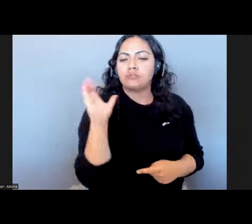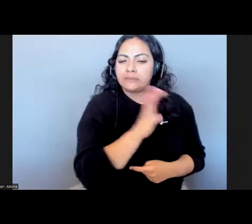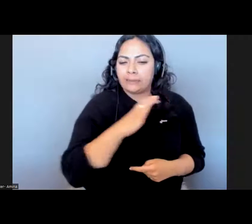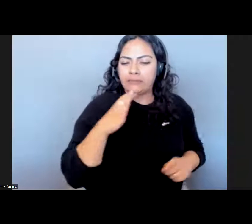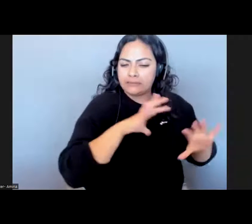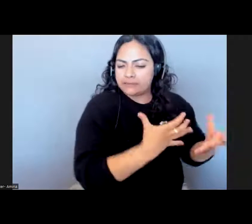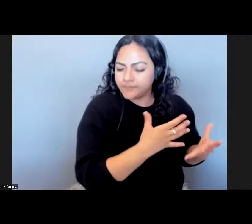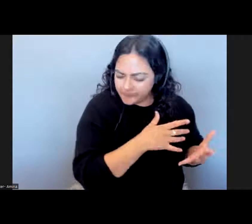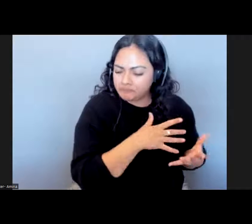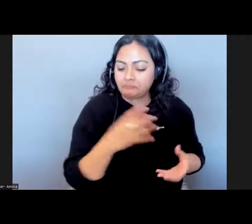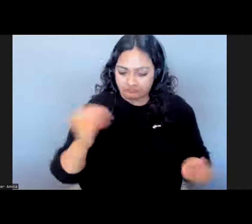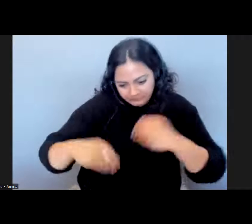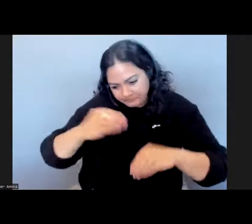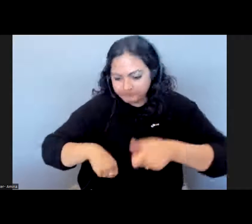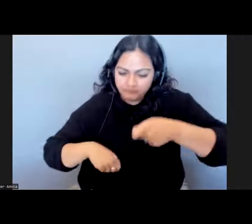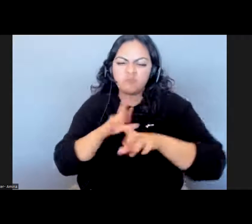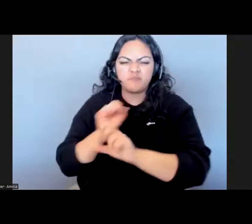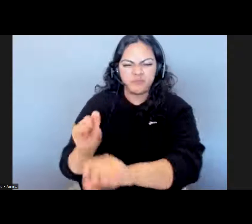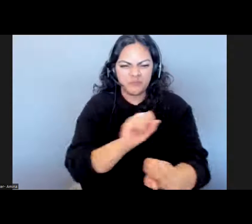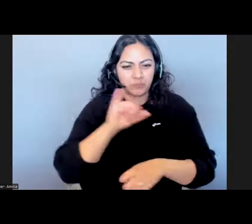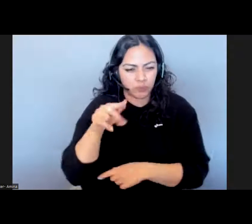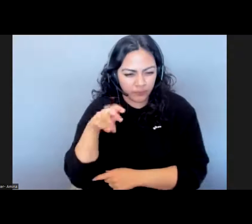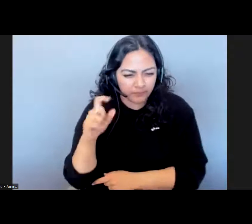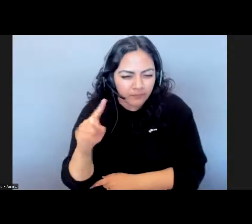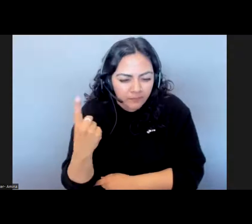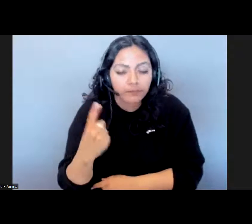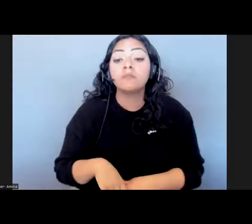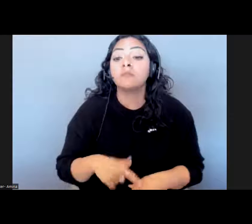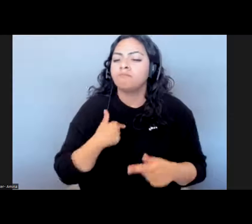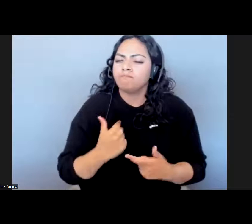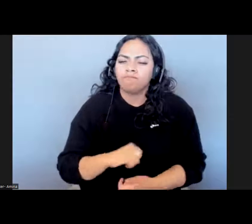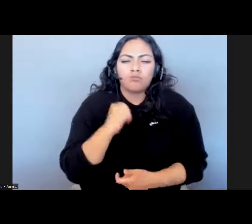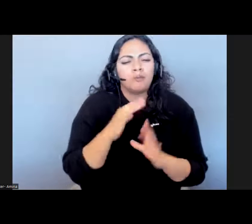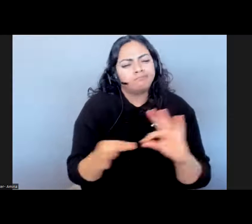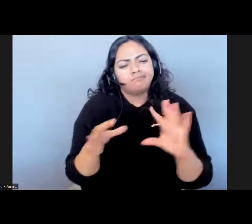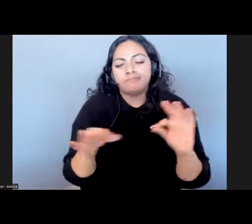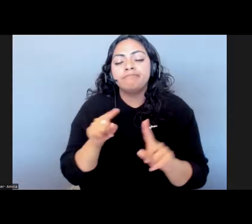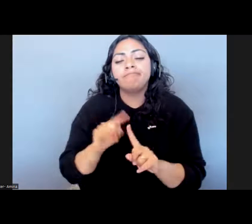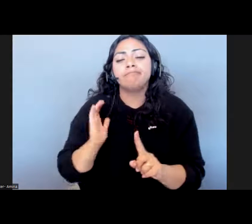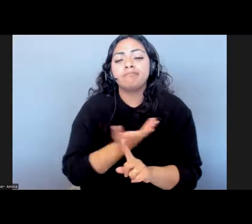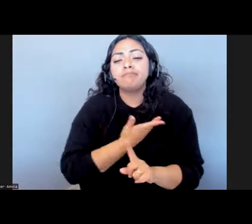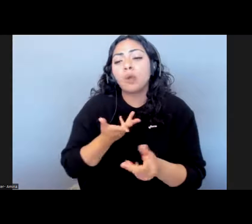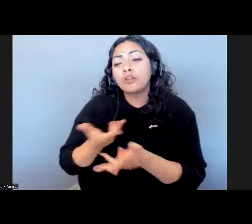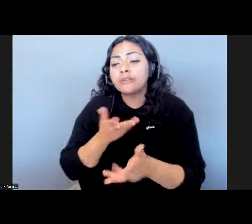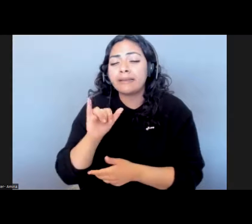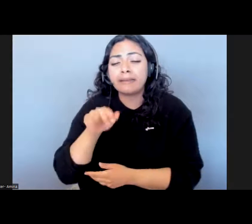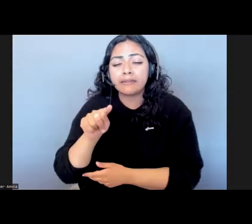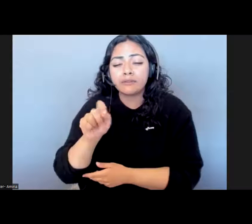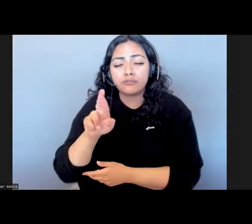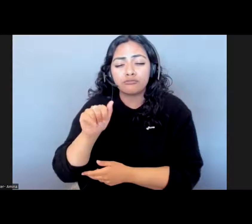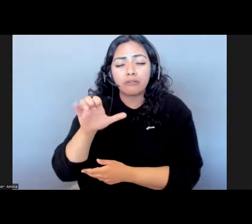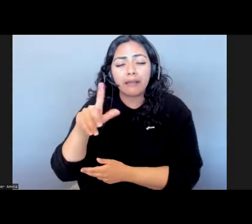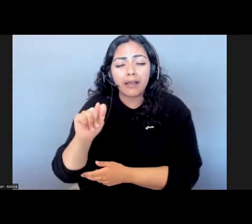I'm also very proud to say that the Interact students also did a global initiative for grandmothers of